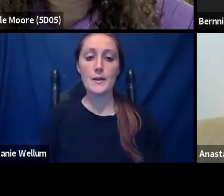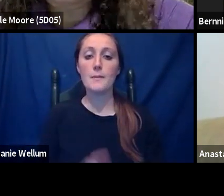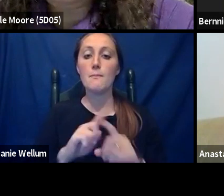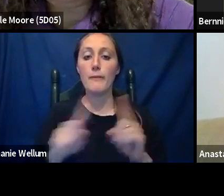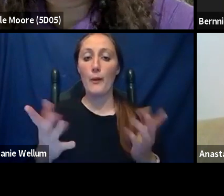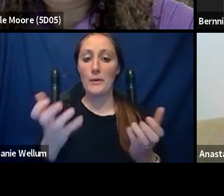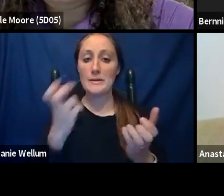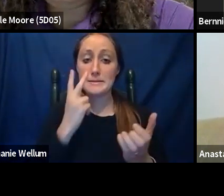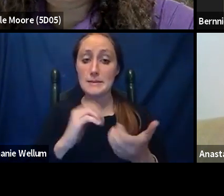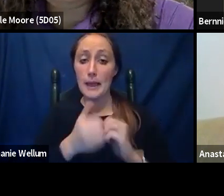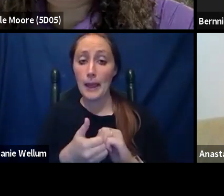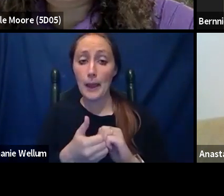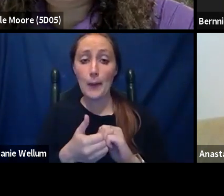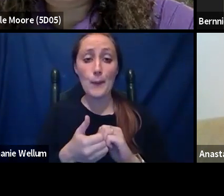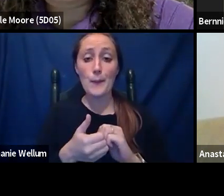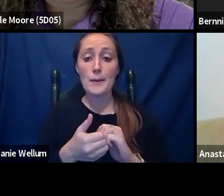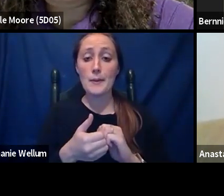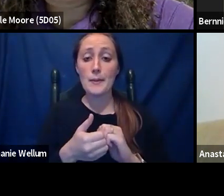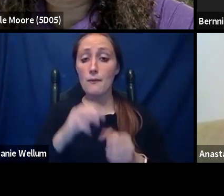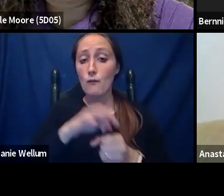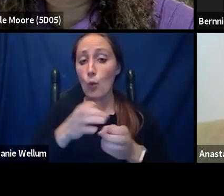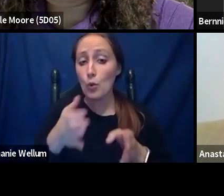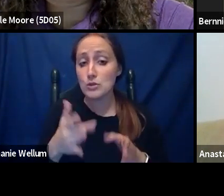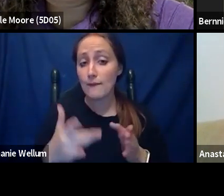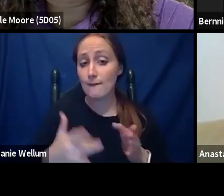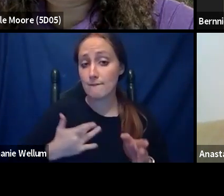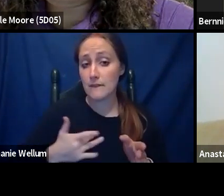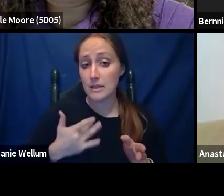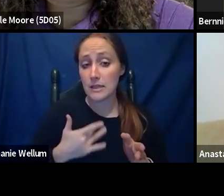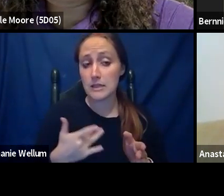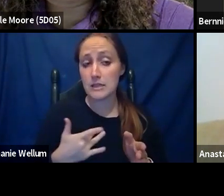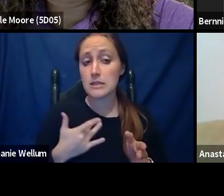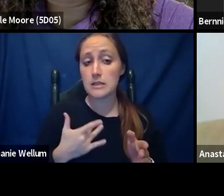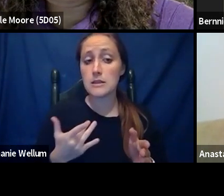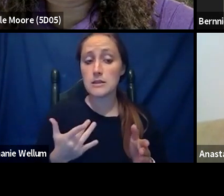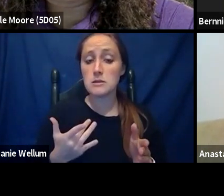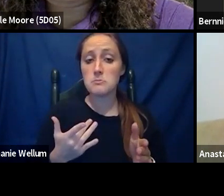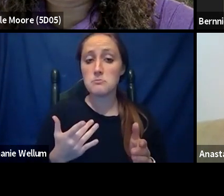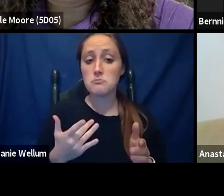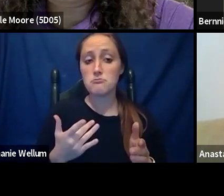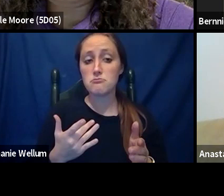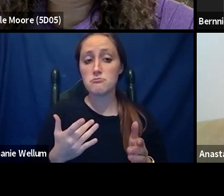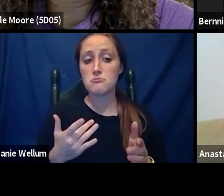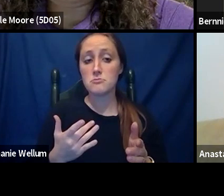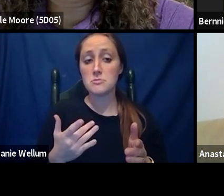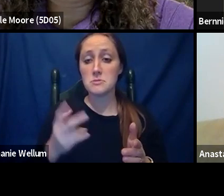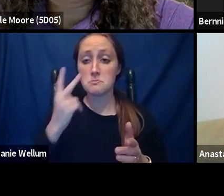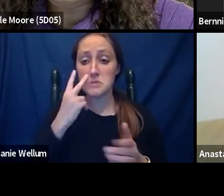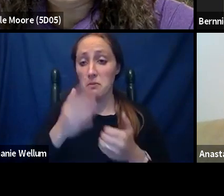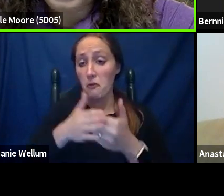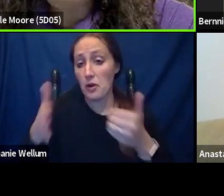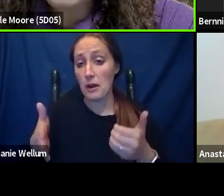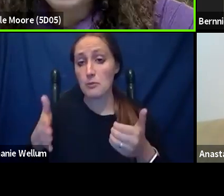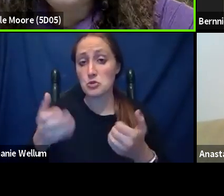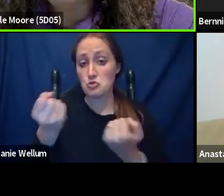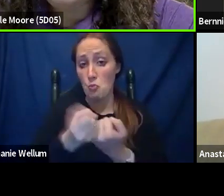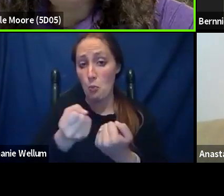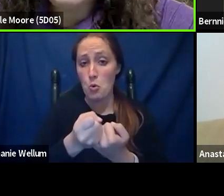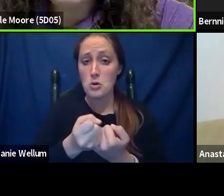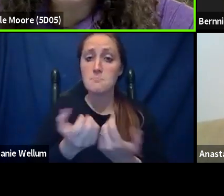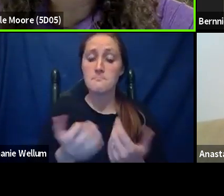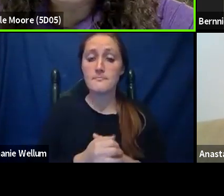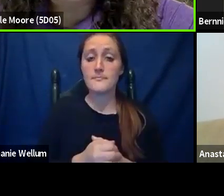our constituents are feeling and see if this would be something that would be supported by our neighbors. Yeah, I mean, I